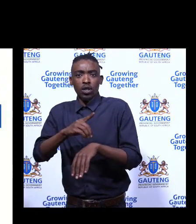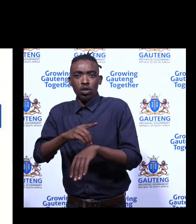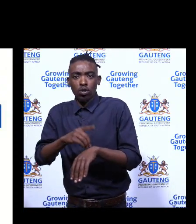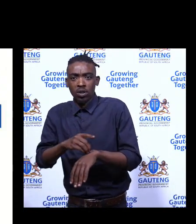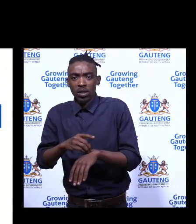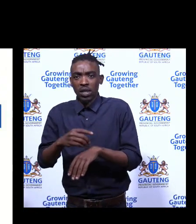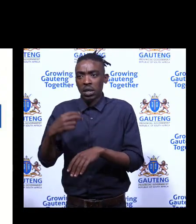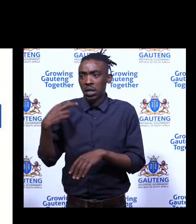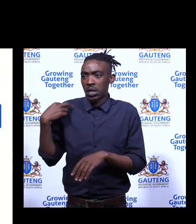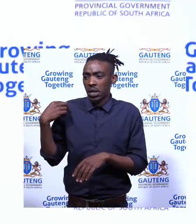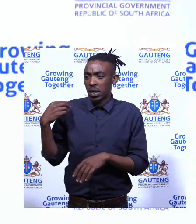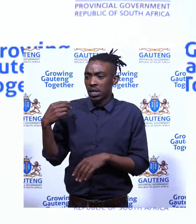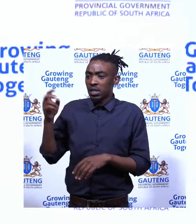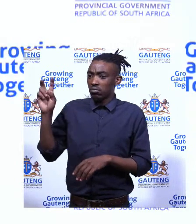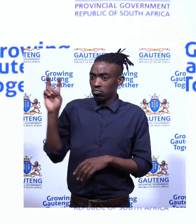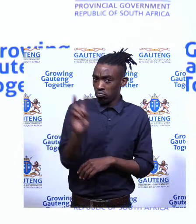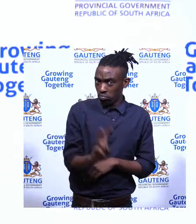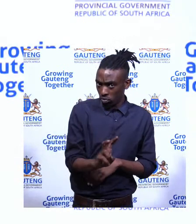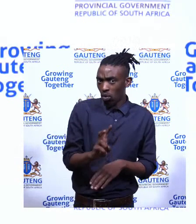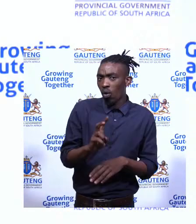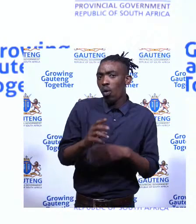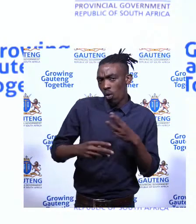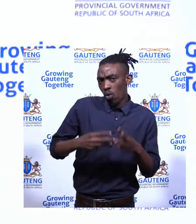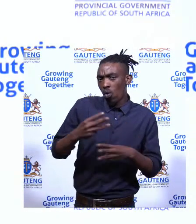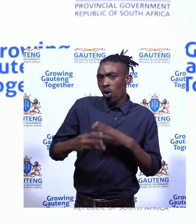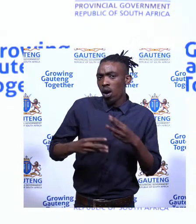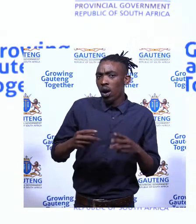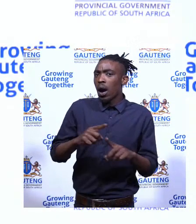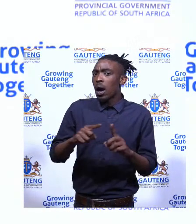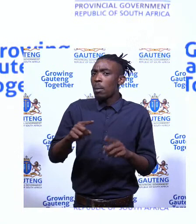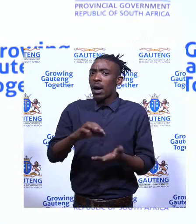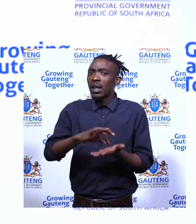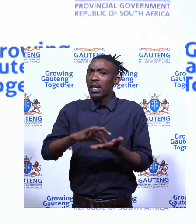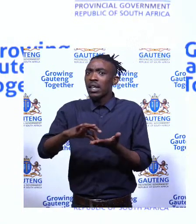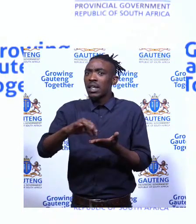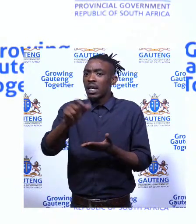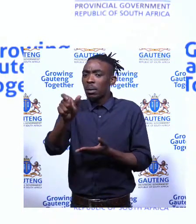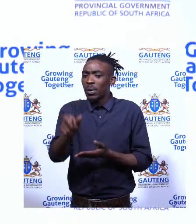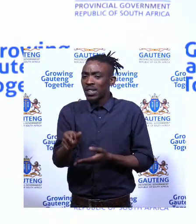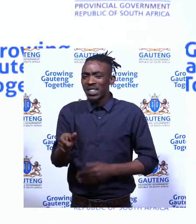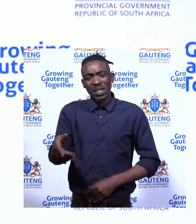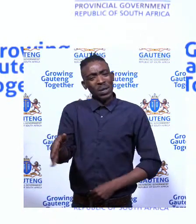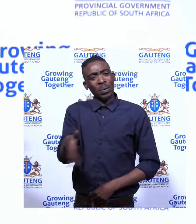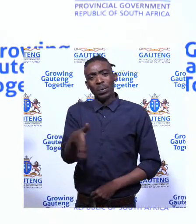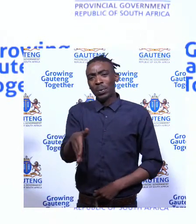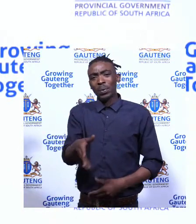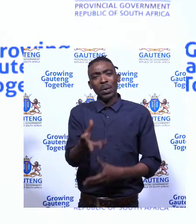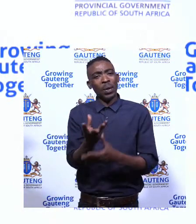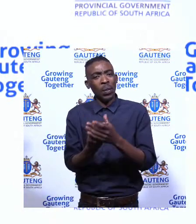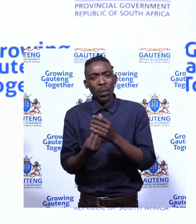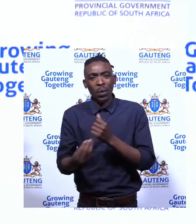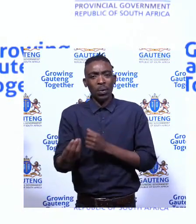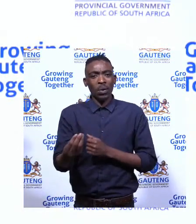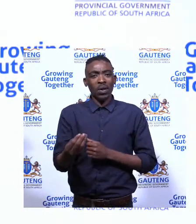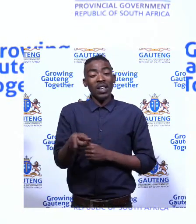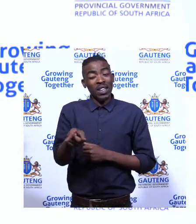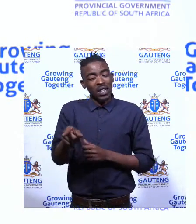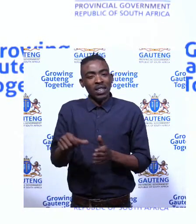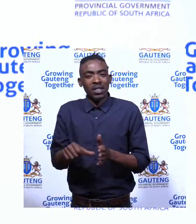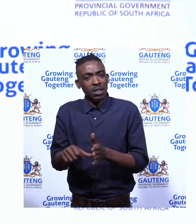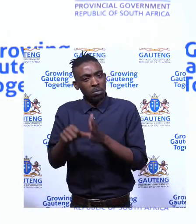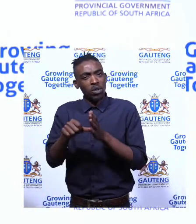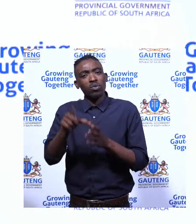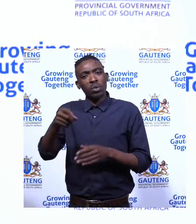no cleaner on that day. And one of the important aspects of the infection control measure